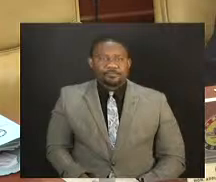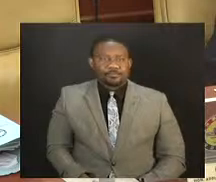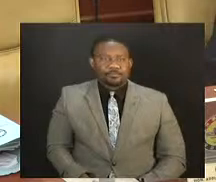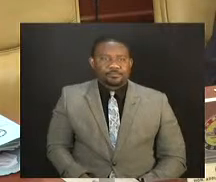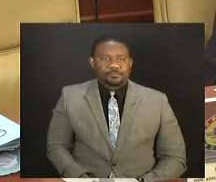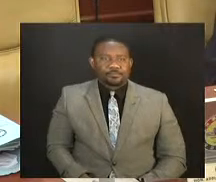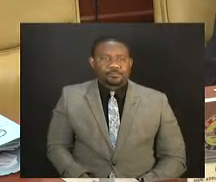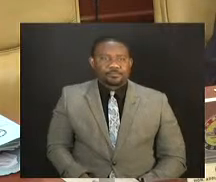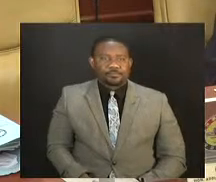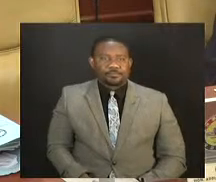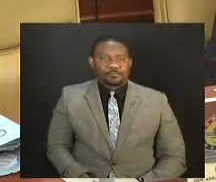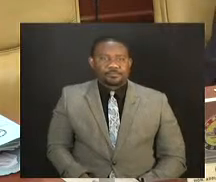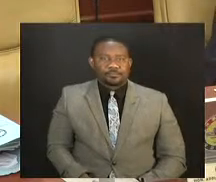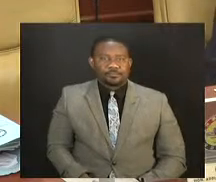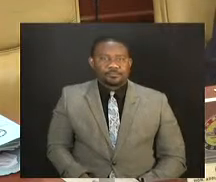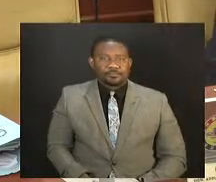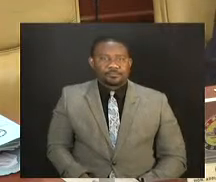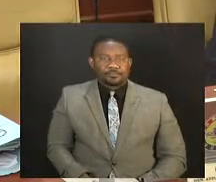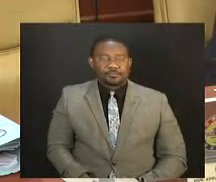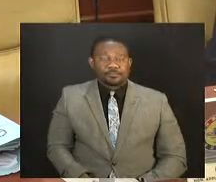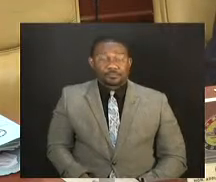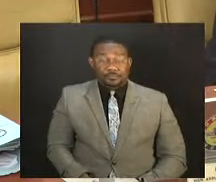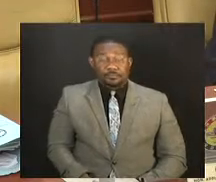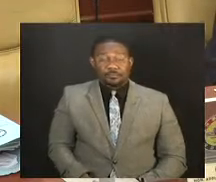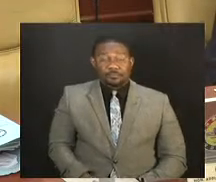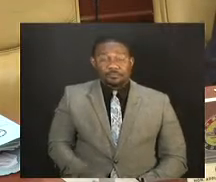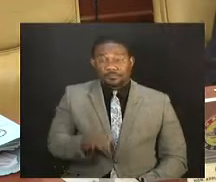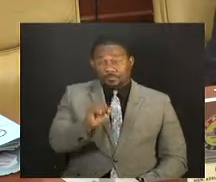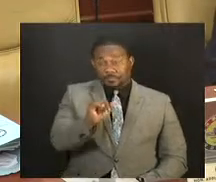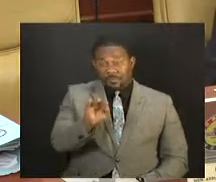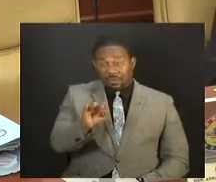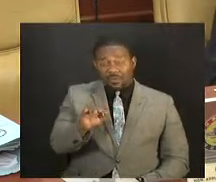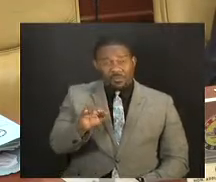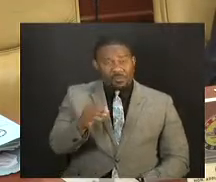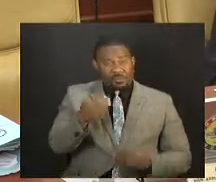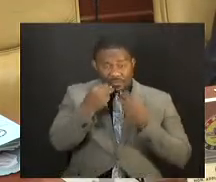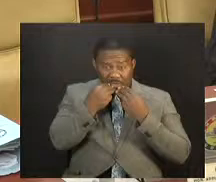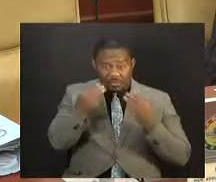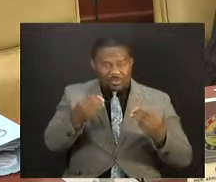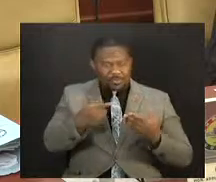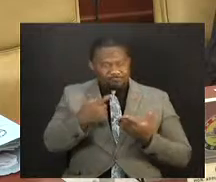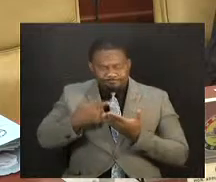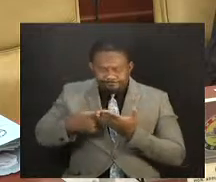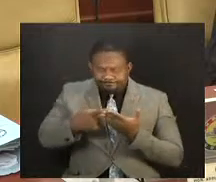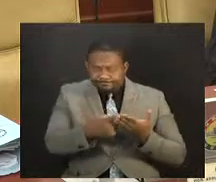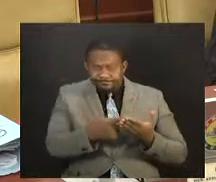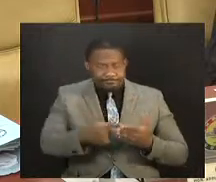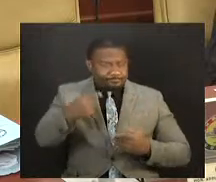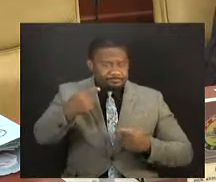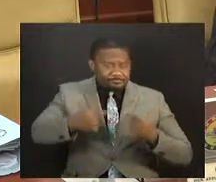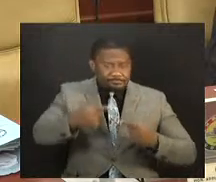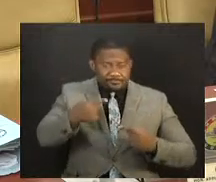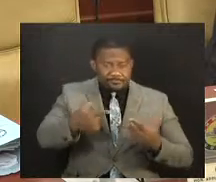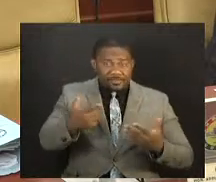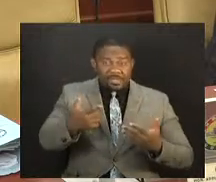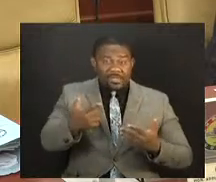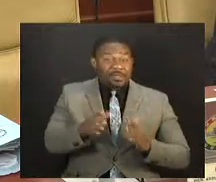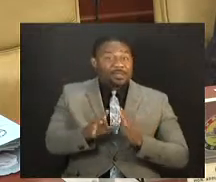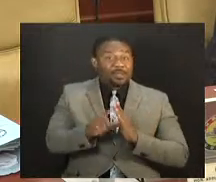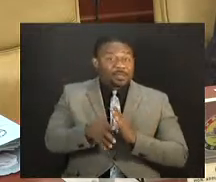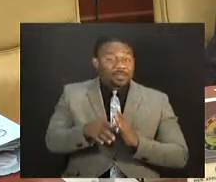to be filed. Mr. Speaker, when a motion is debated, there could be consequential